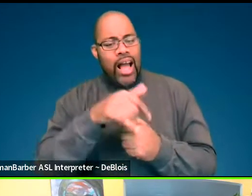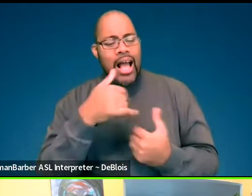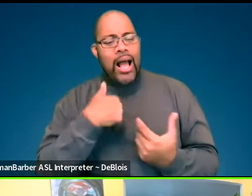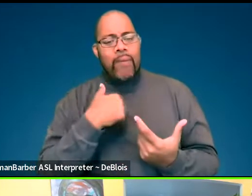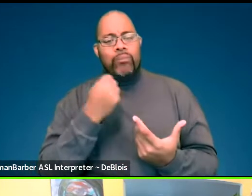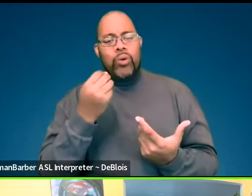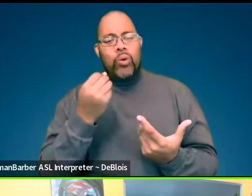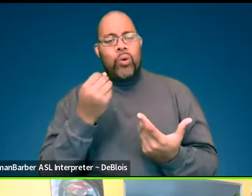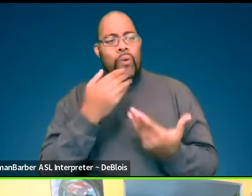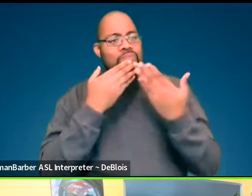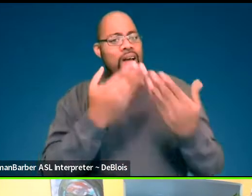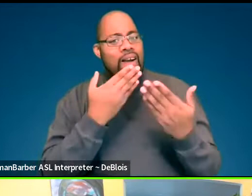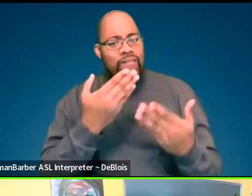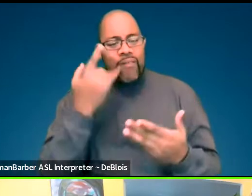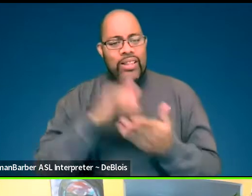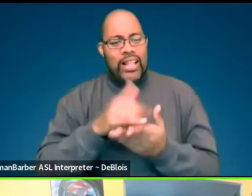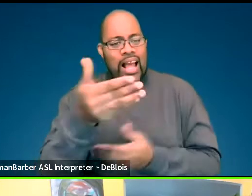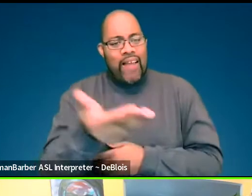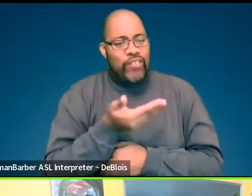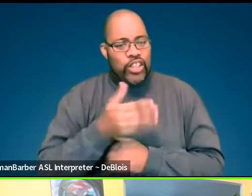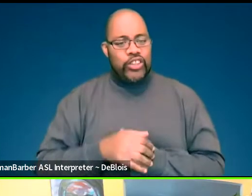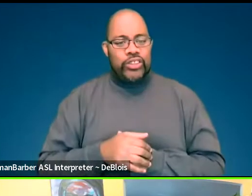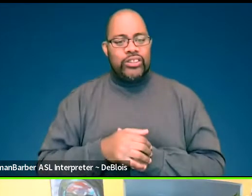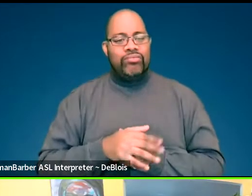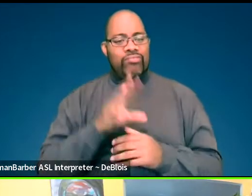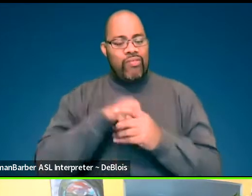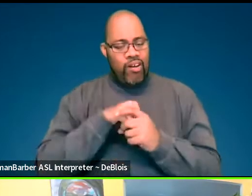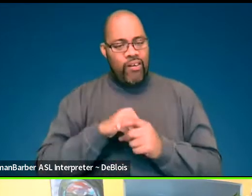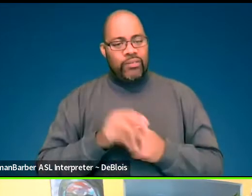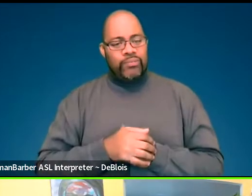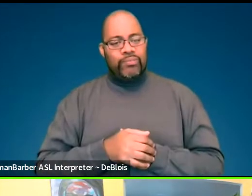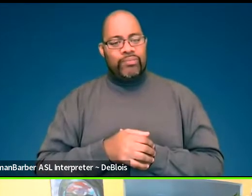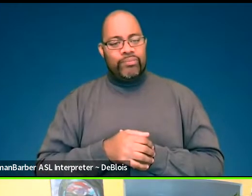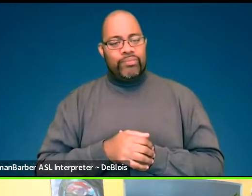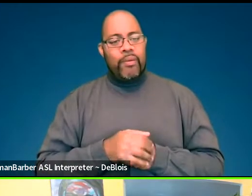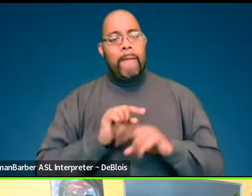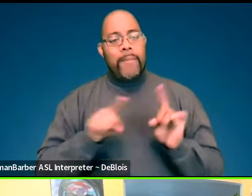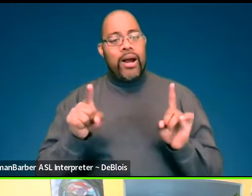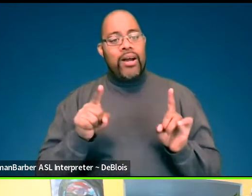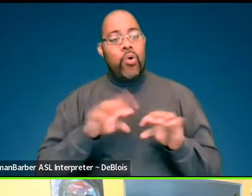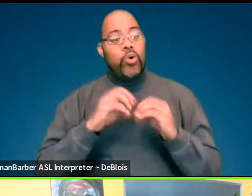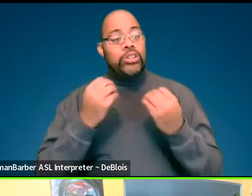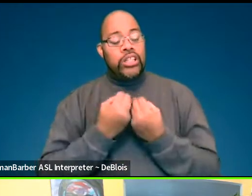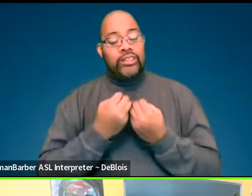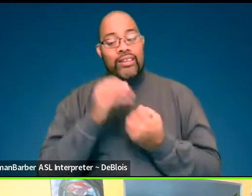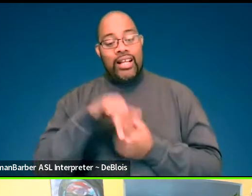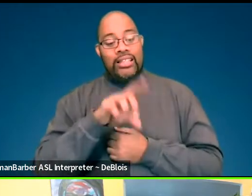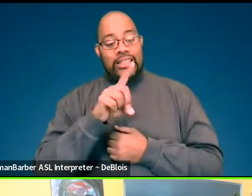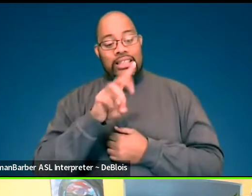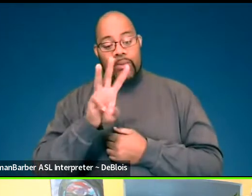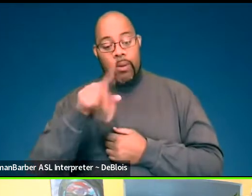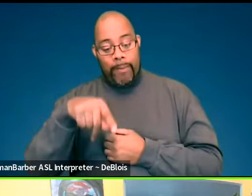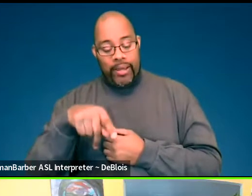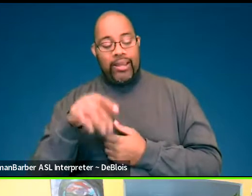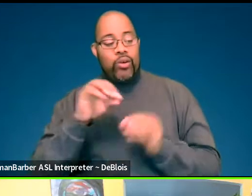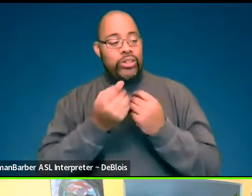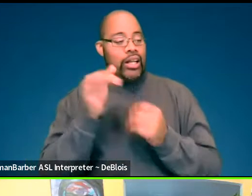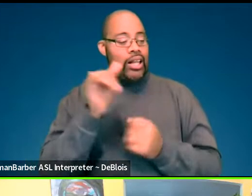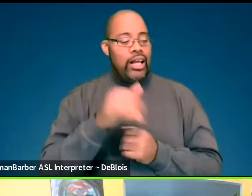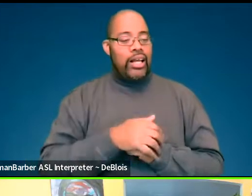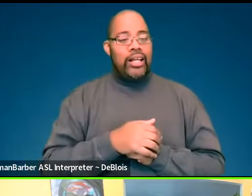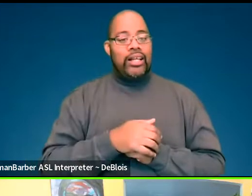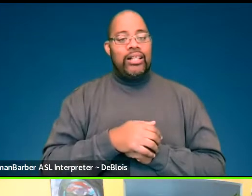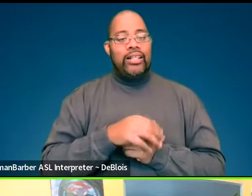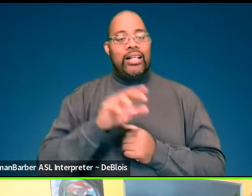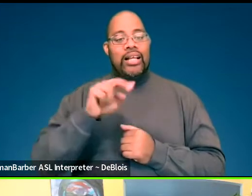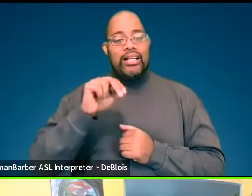so thankful for the invitation to be a part of this. But it's organizations like DWP, it's organizations like